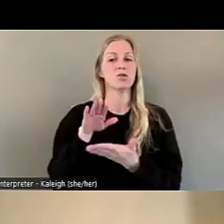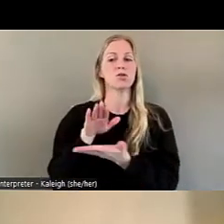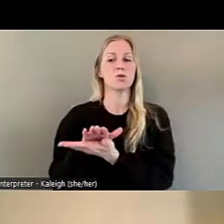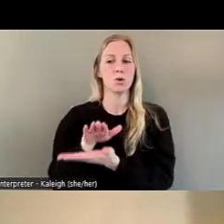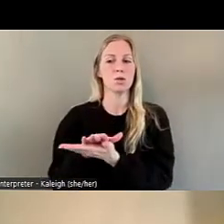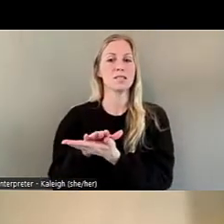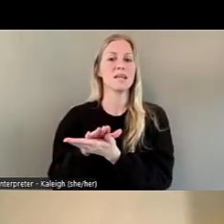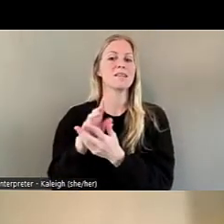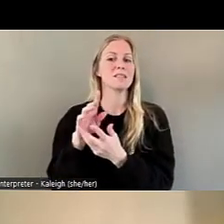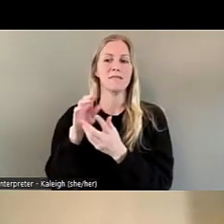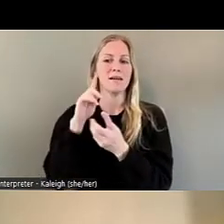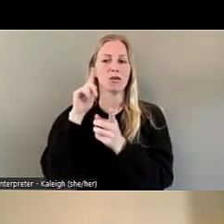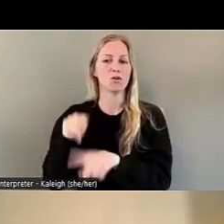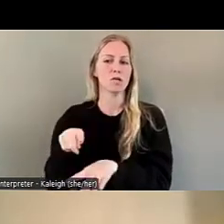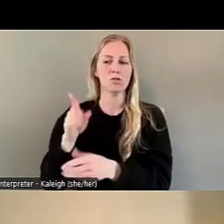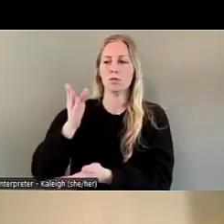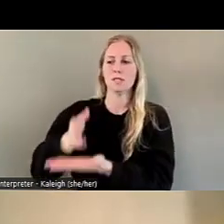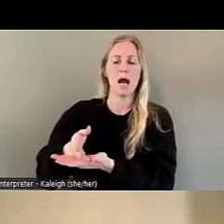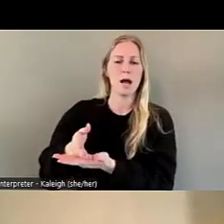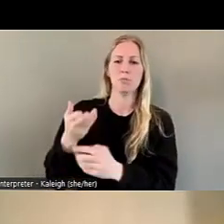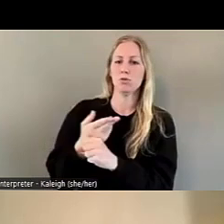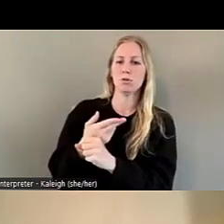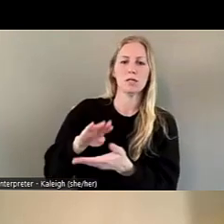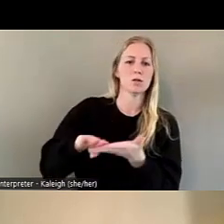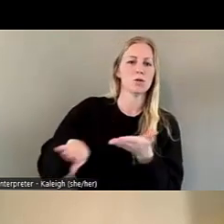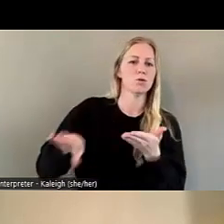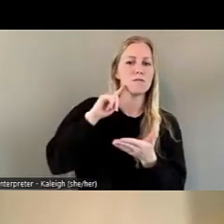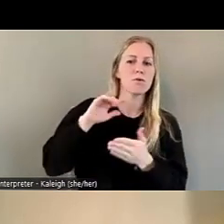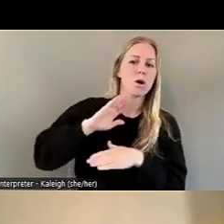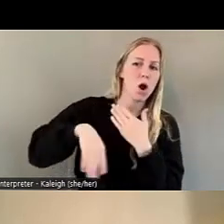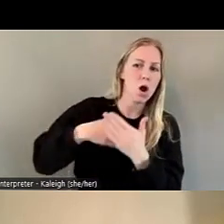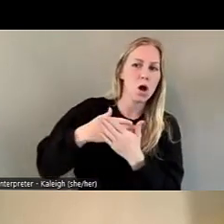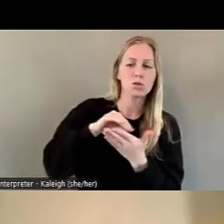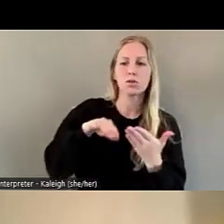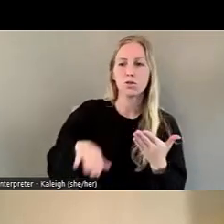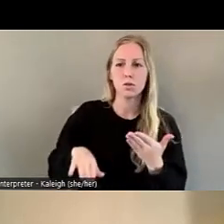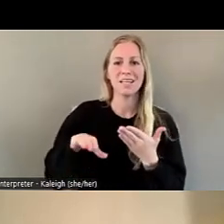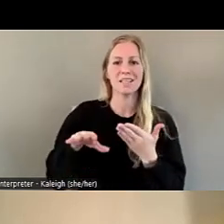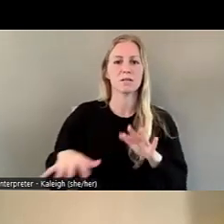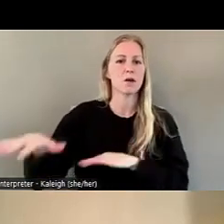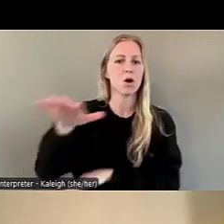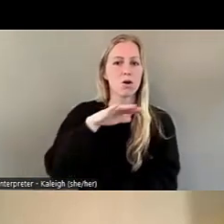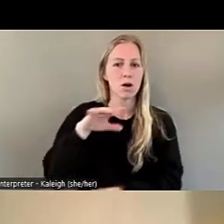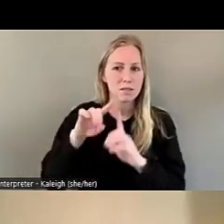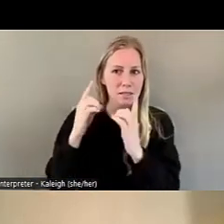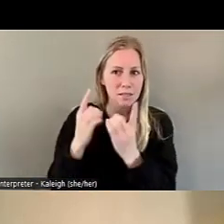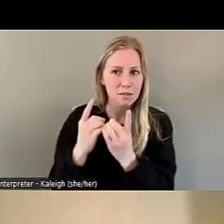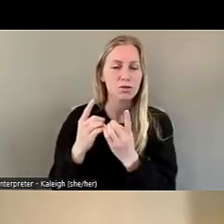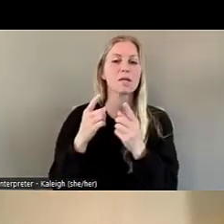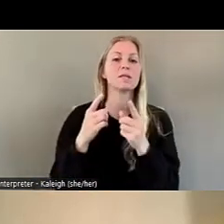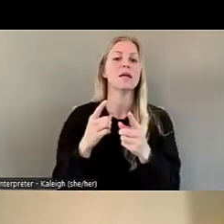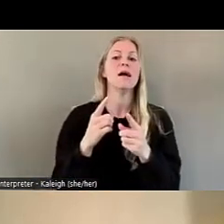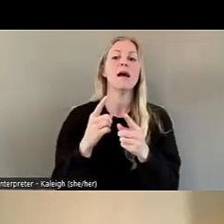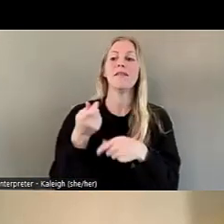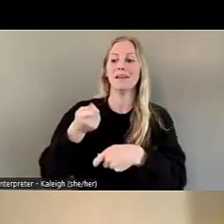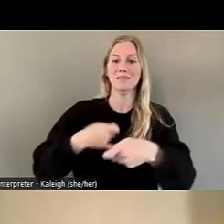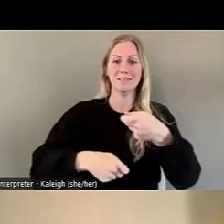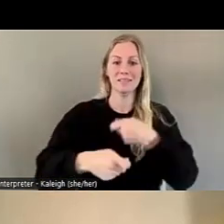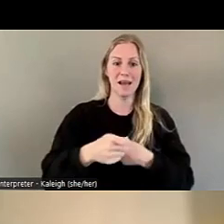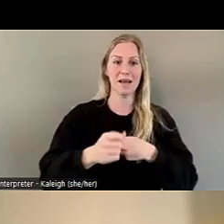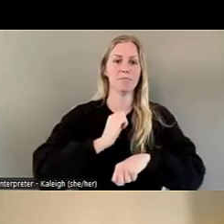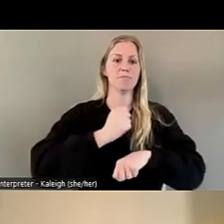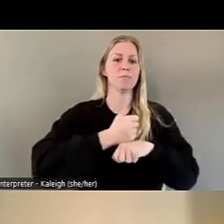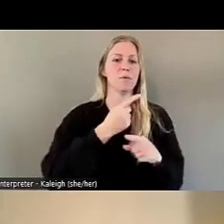by discontinuing the use of seclusion for all students district-wide and instead putting in place appropriate interventions and